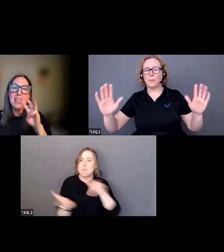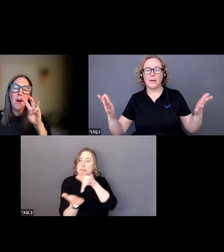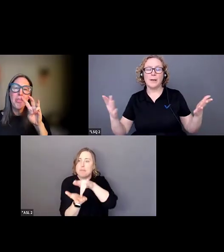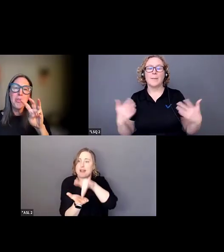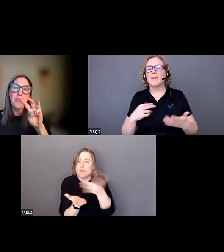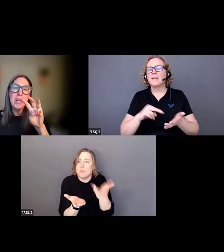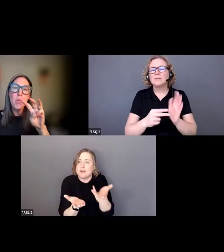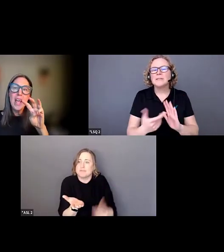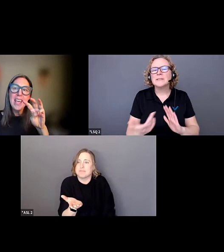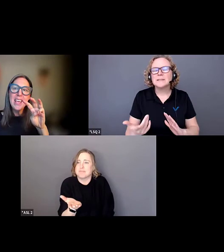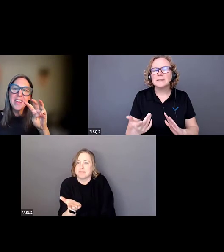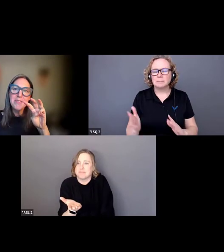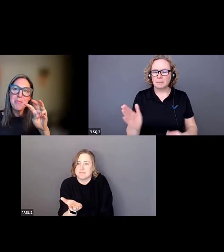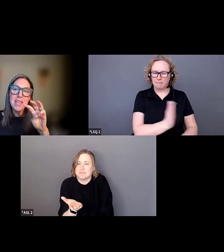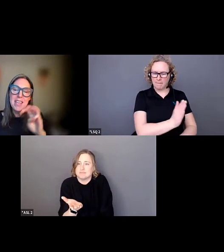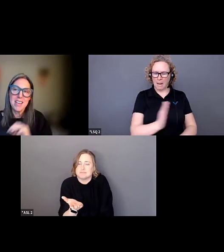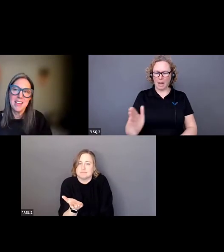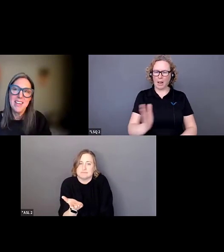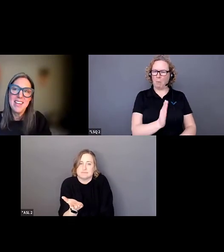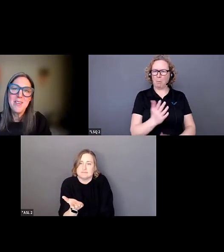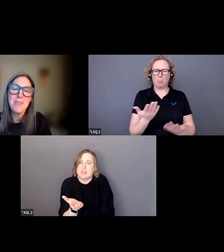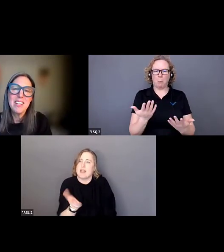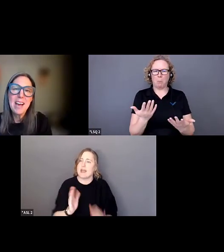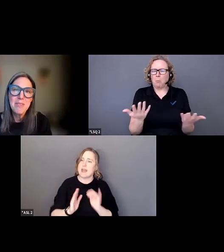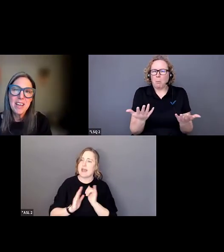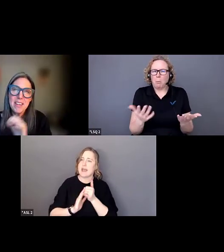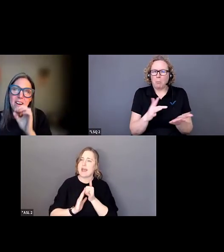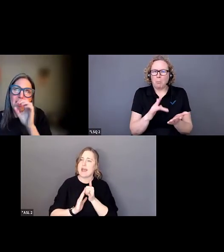the middle are 3 ways of being